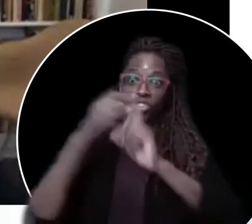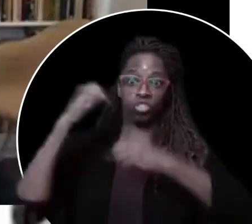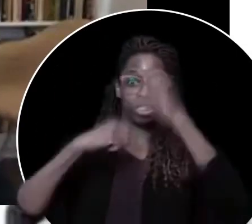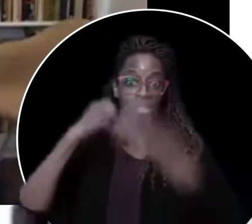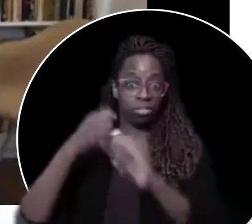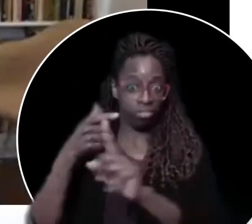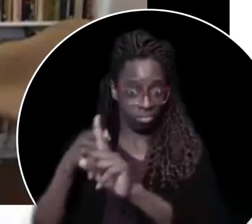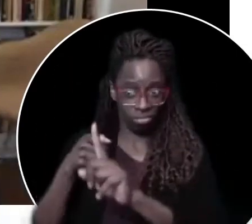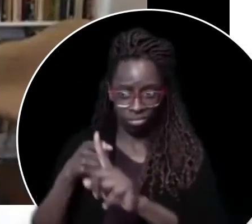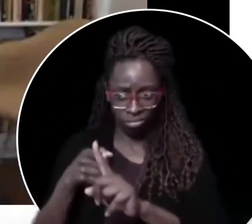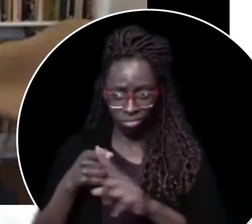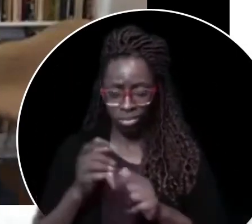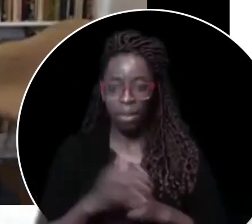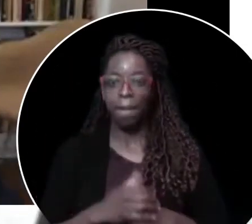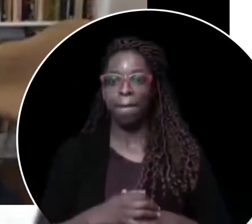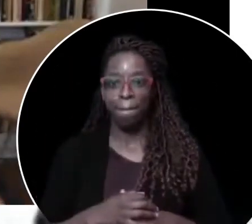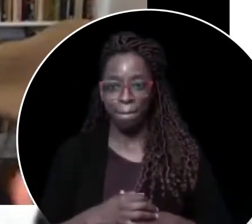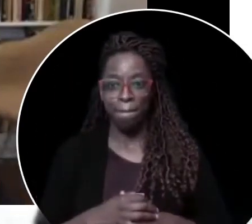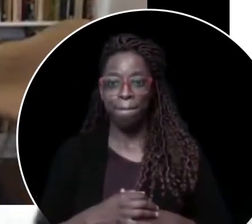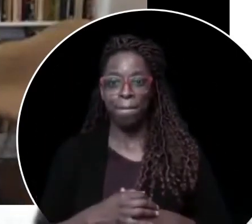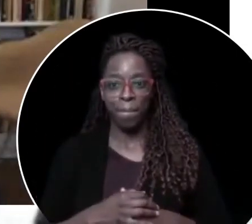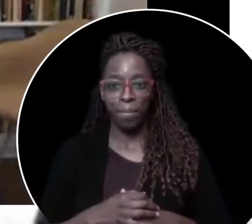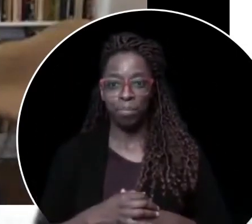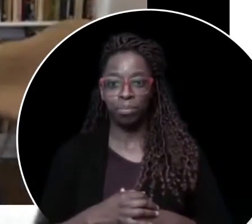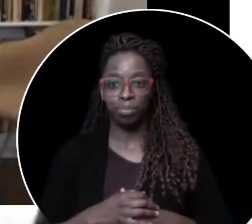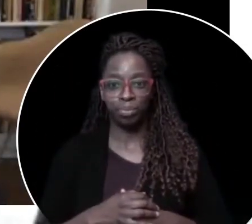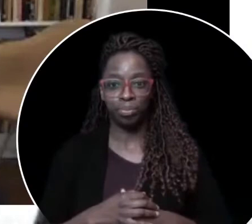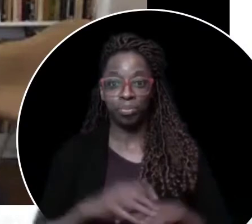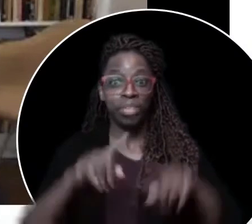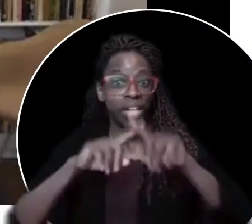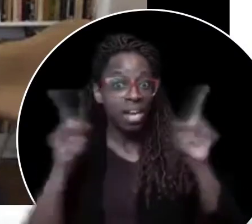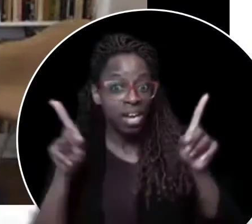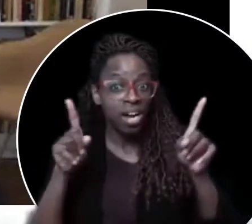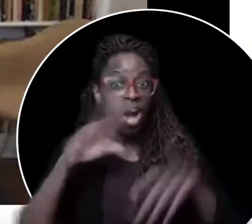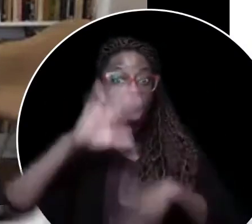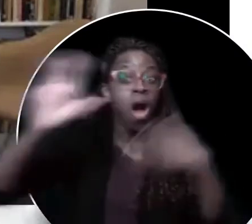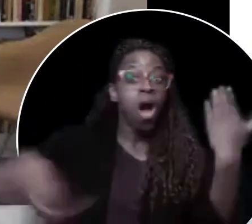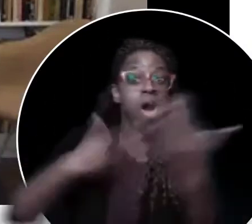Almost all of the major institutions now have their